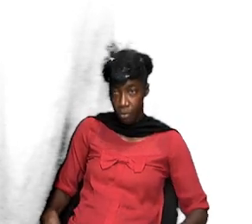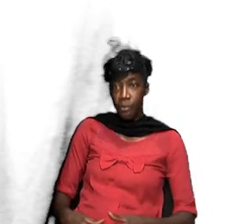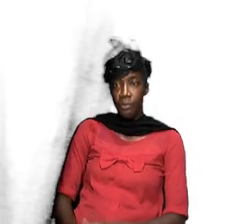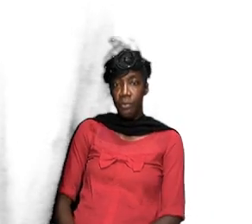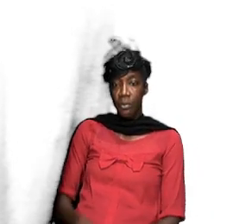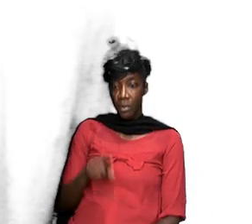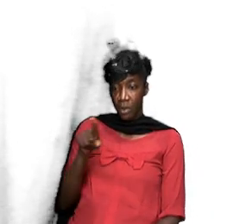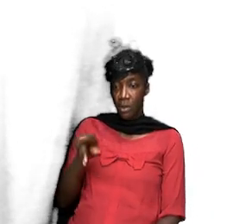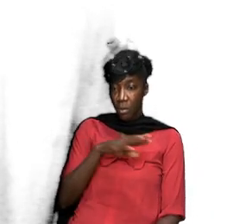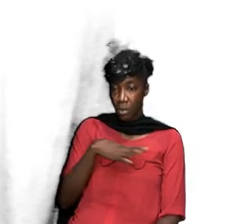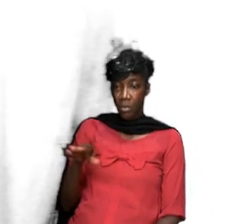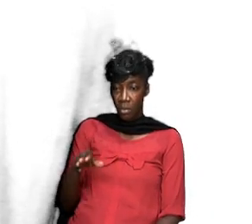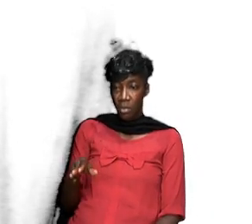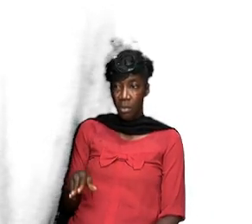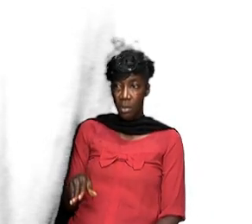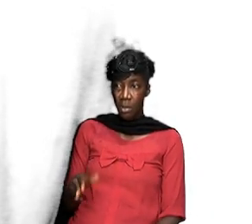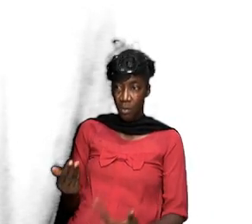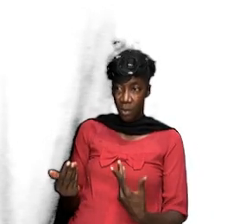working night shift